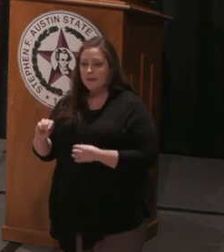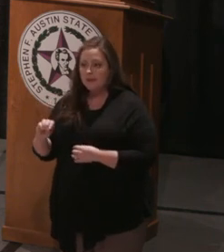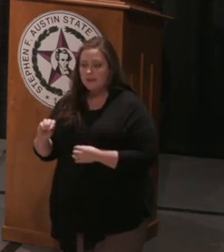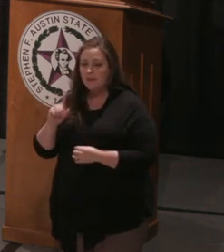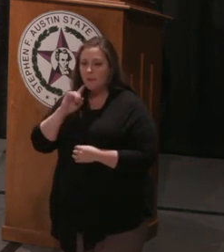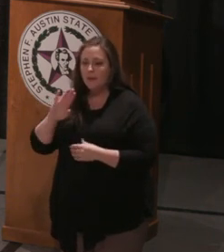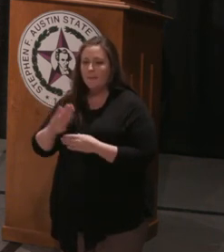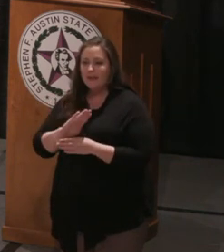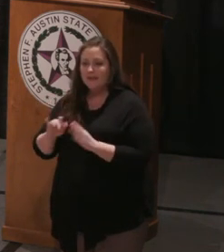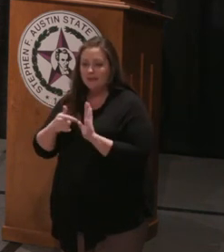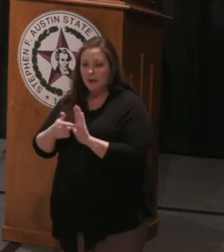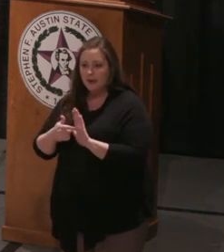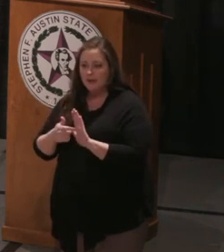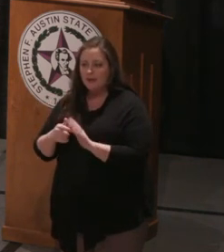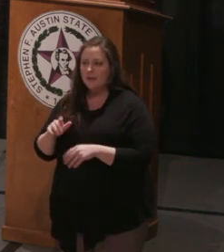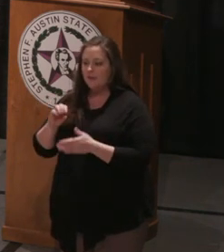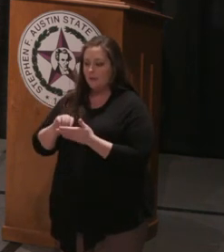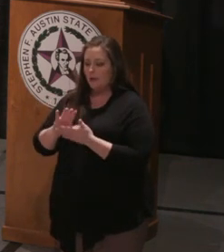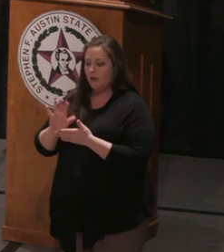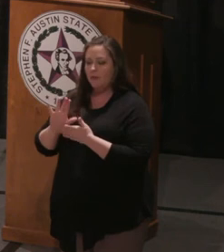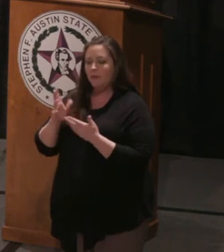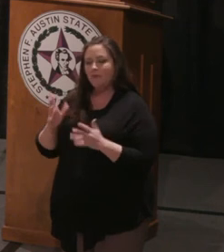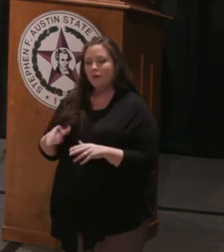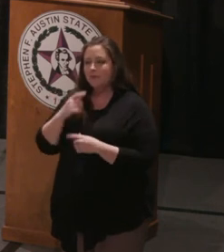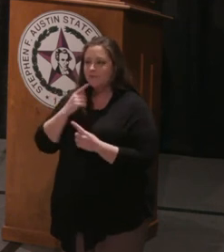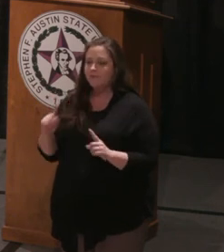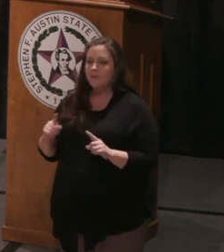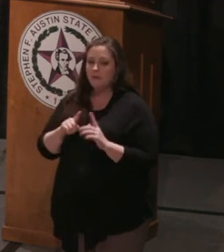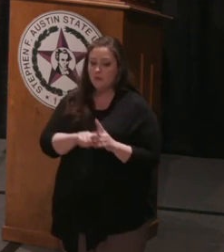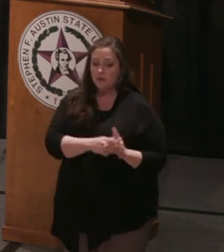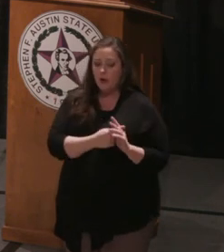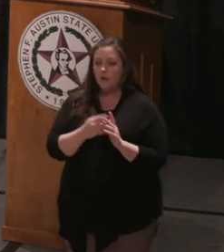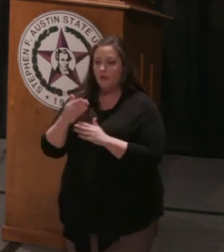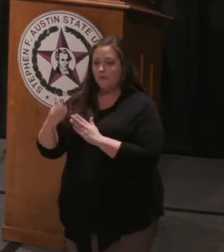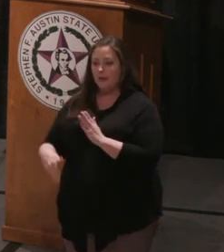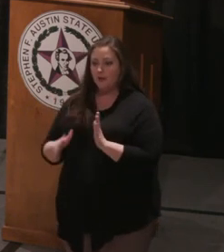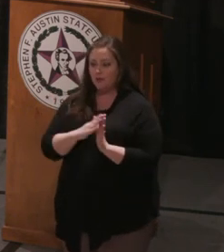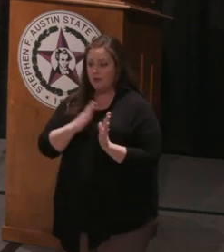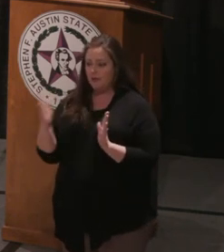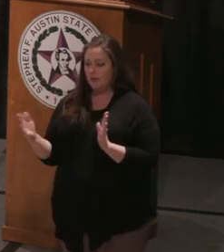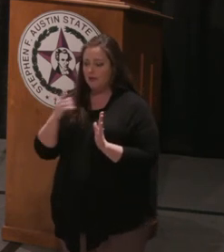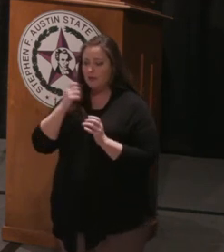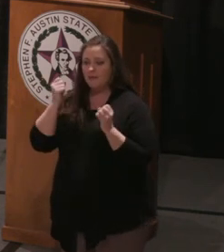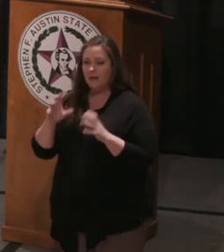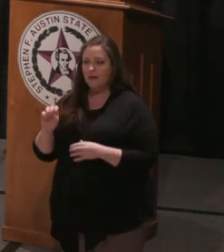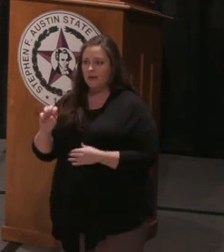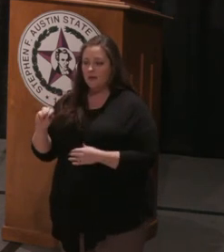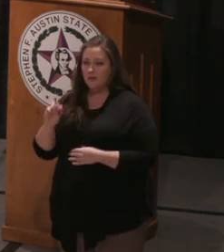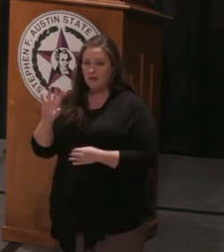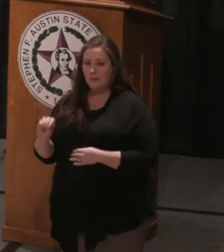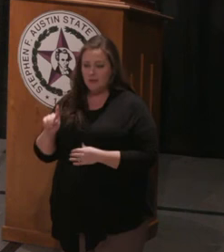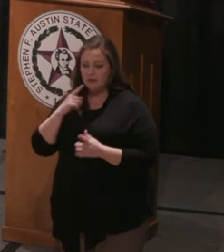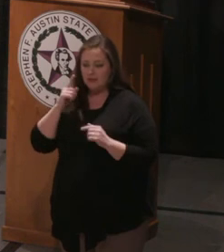business model. The documentary tells us from start to finish that many social media